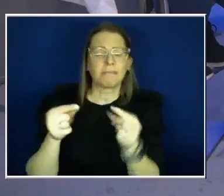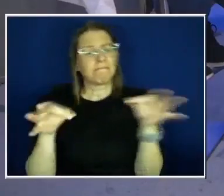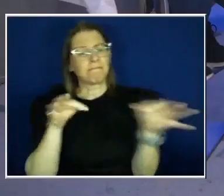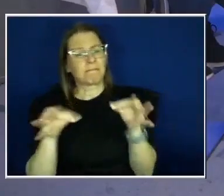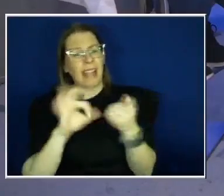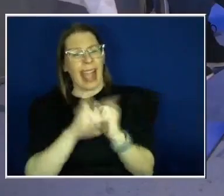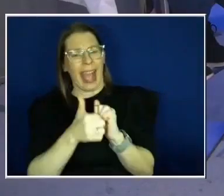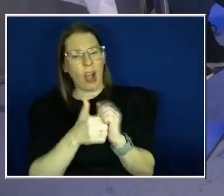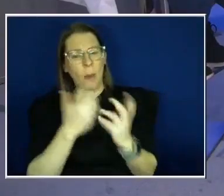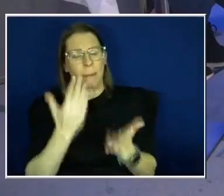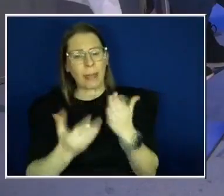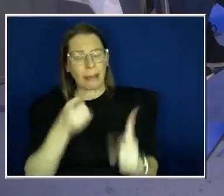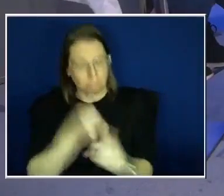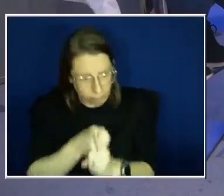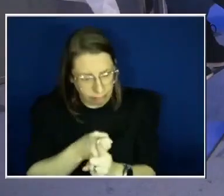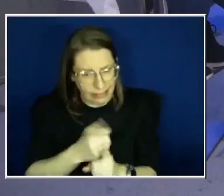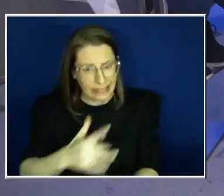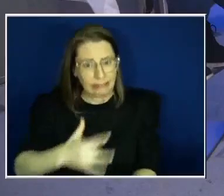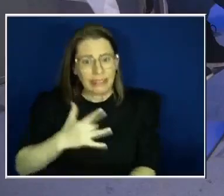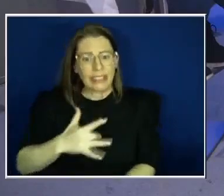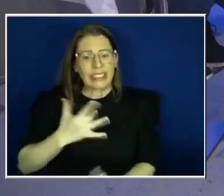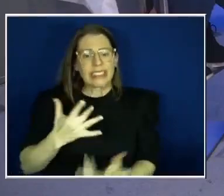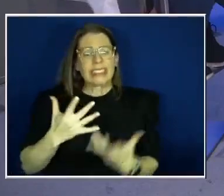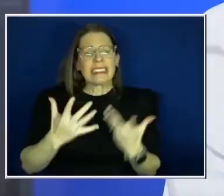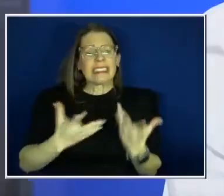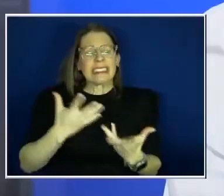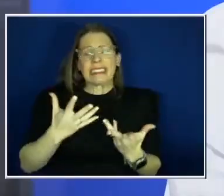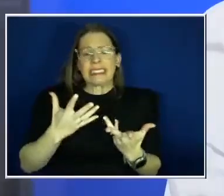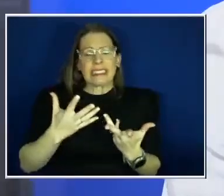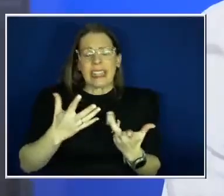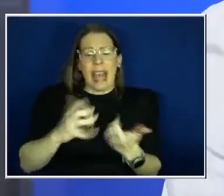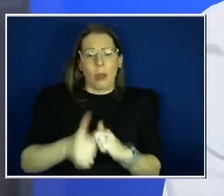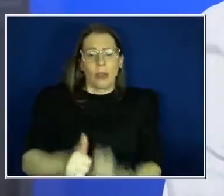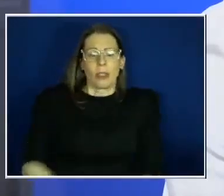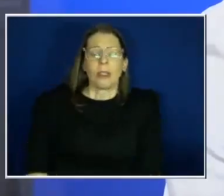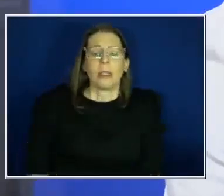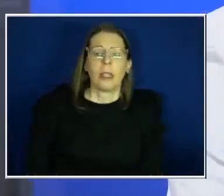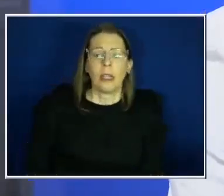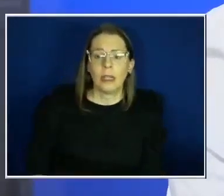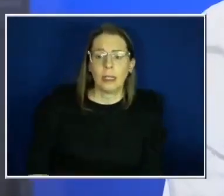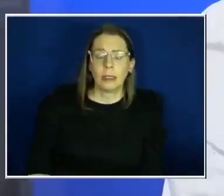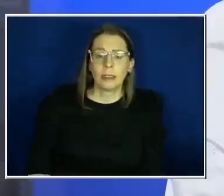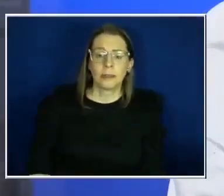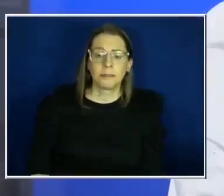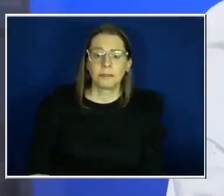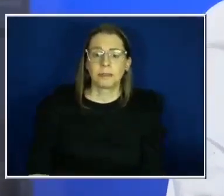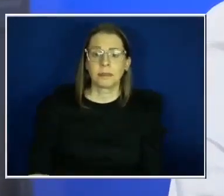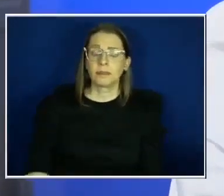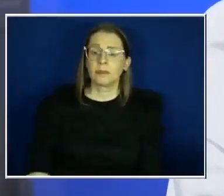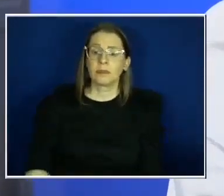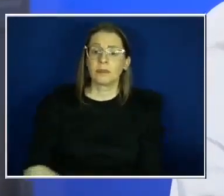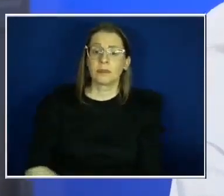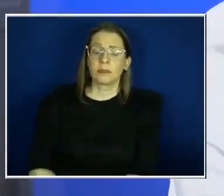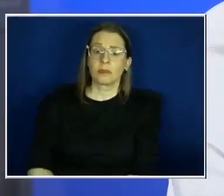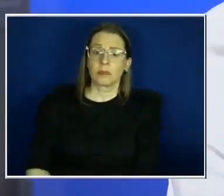might get one and what that feels like. And yeah, so a lot of times is mechanics or